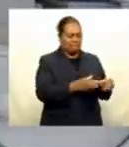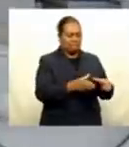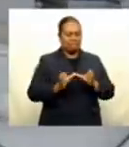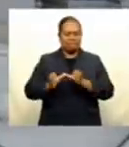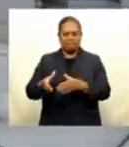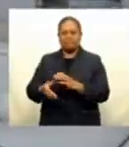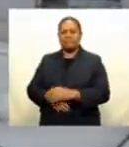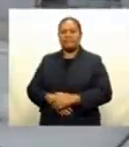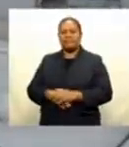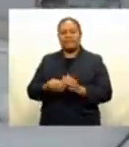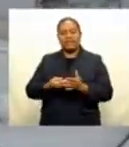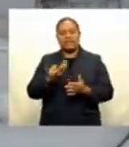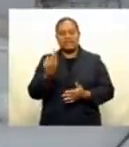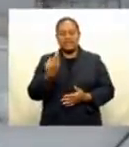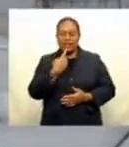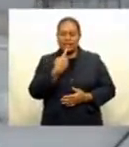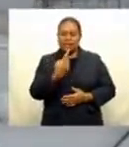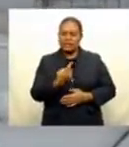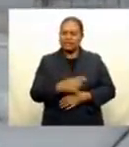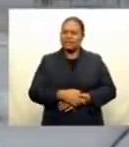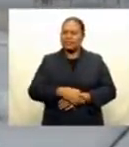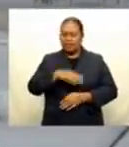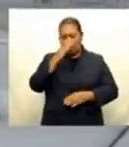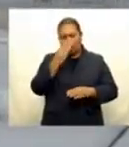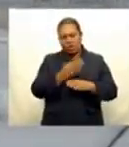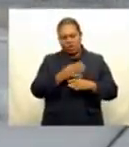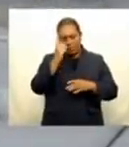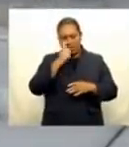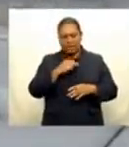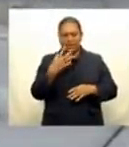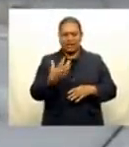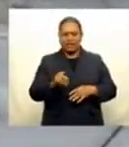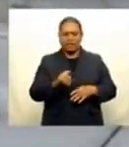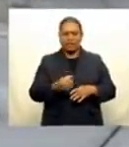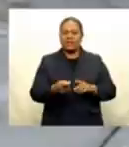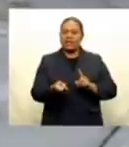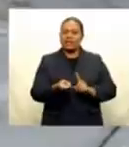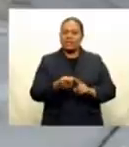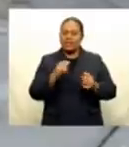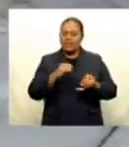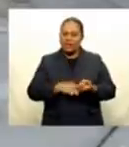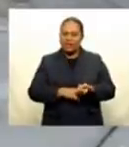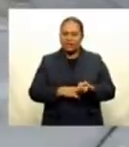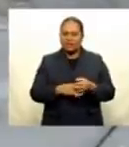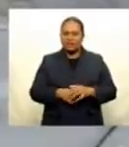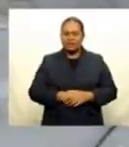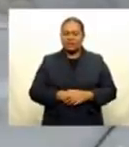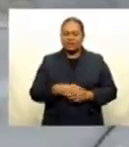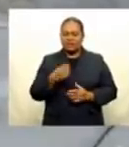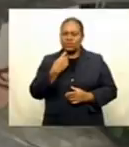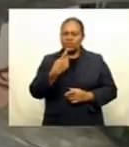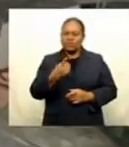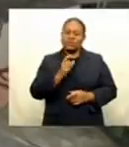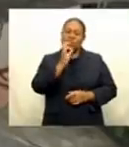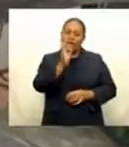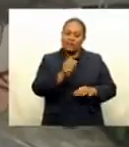Meanwhile, the Fiji Commerce and Employers Federation hope to secure a meeting with the Permanent Secretary for Commerce and Trade to raise questions and work on solutions